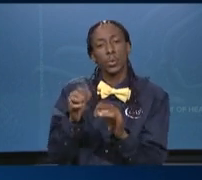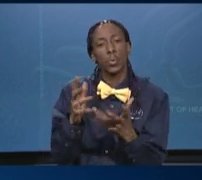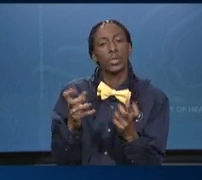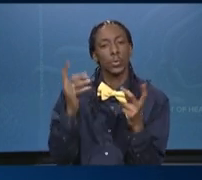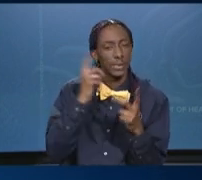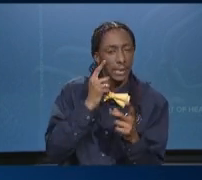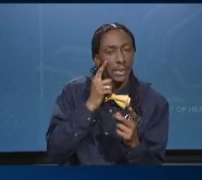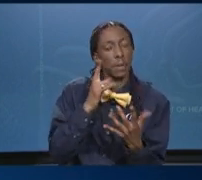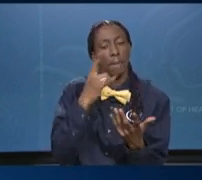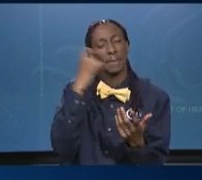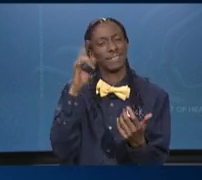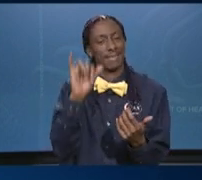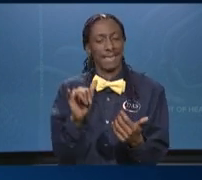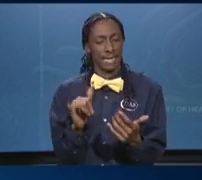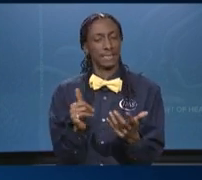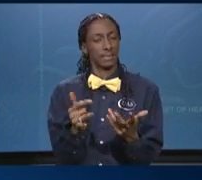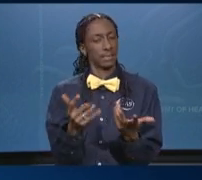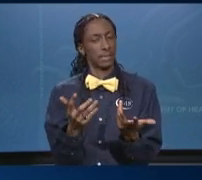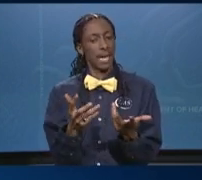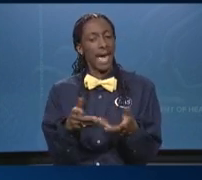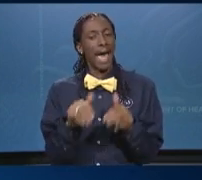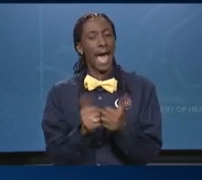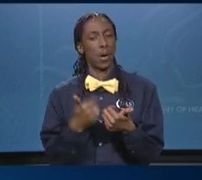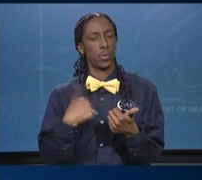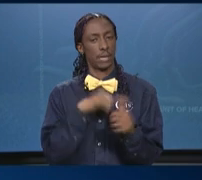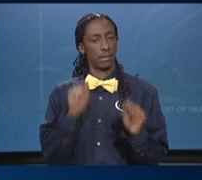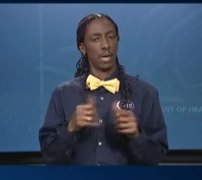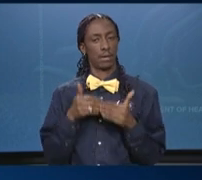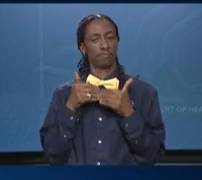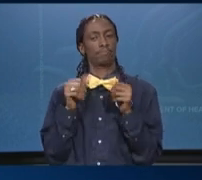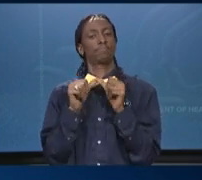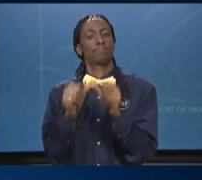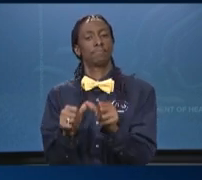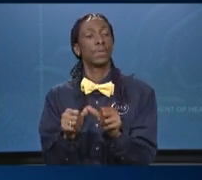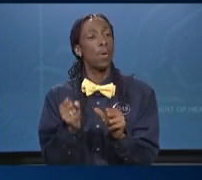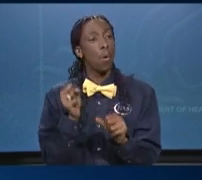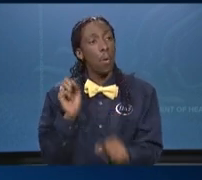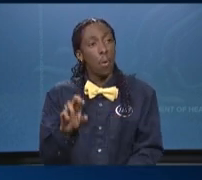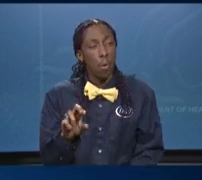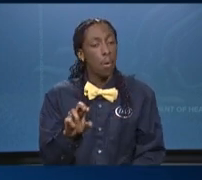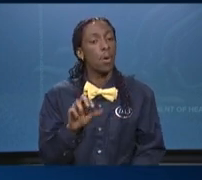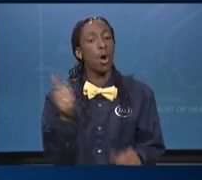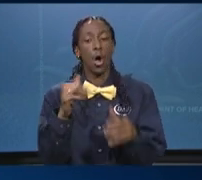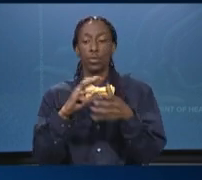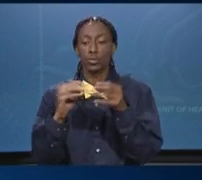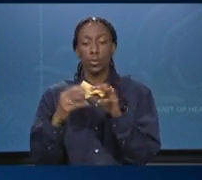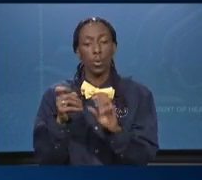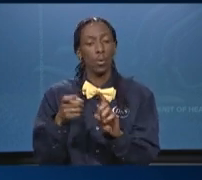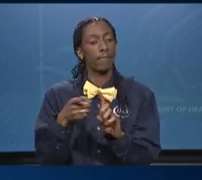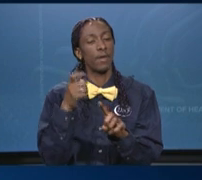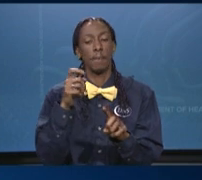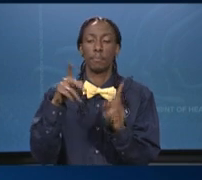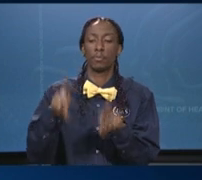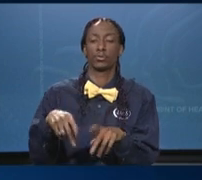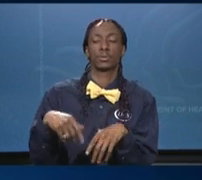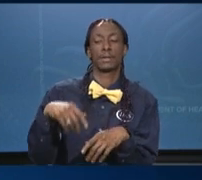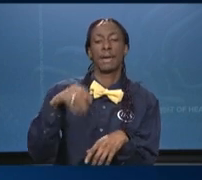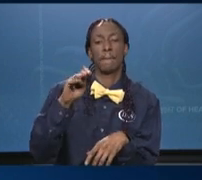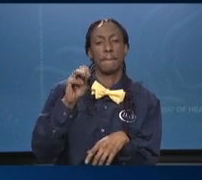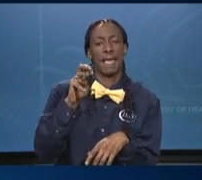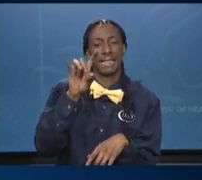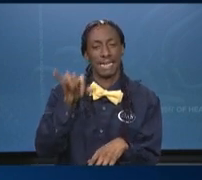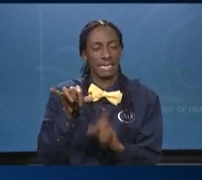to move forward. Or perhaps you heard the story articulated by someone like Melanie Ormond, who said, I'm alive